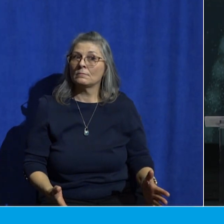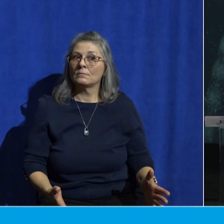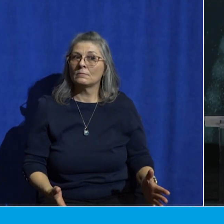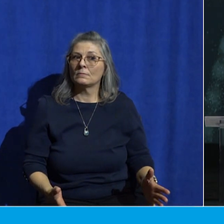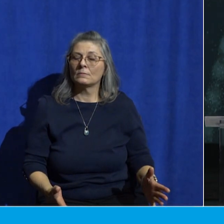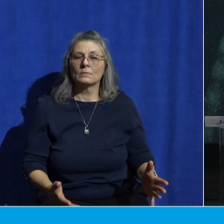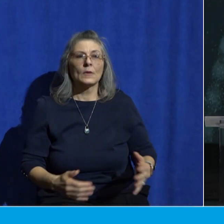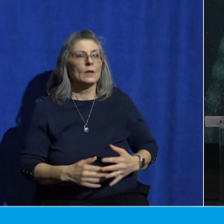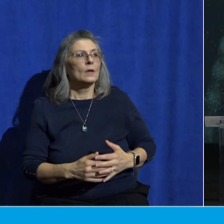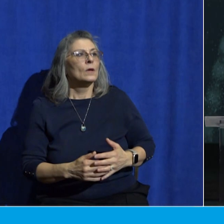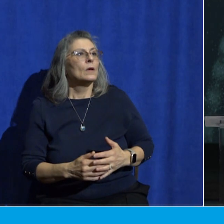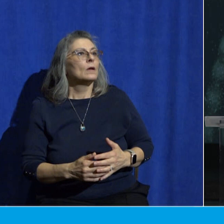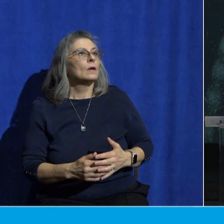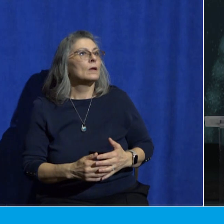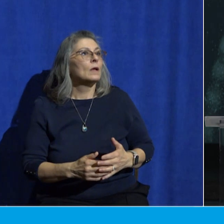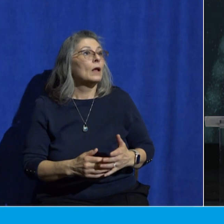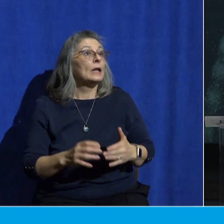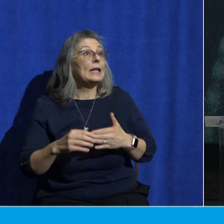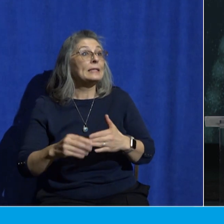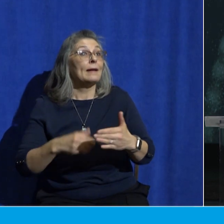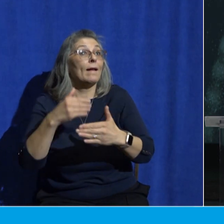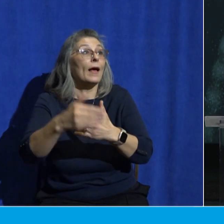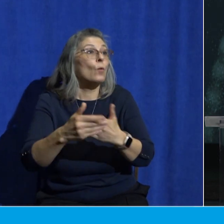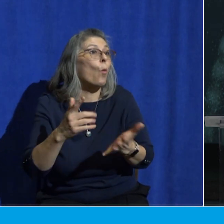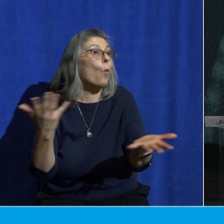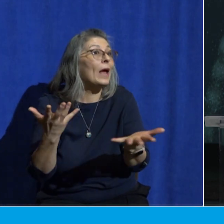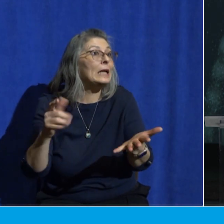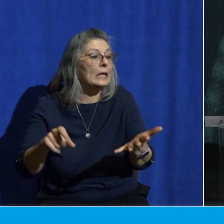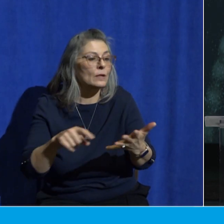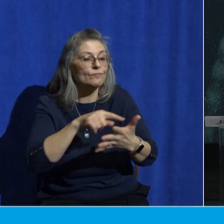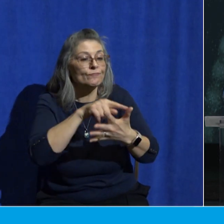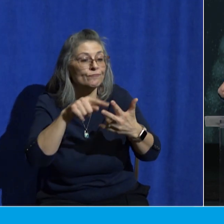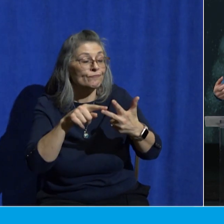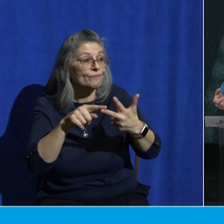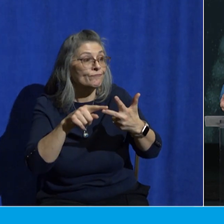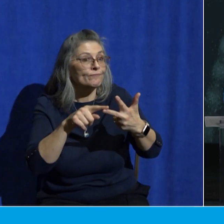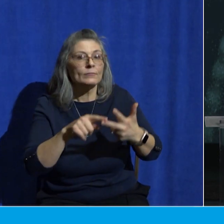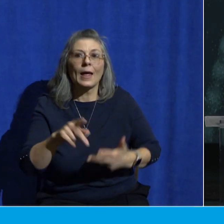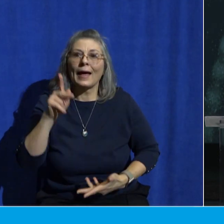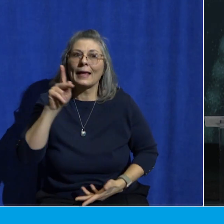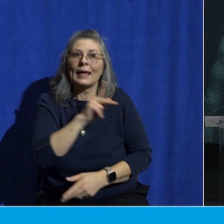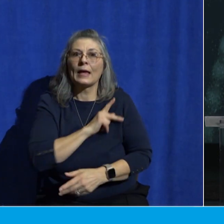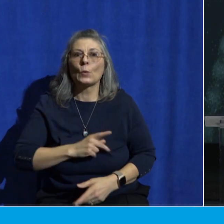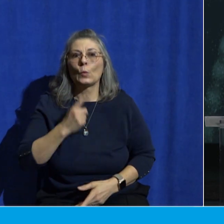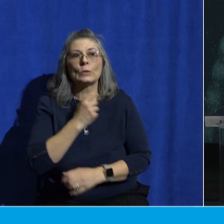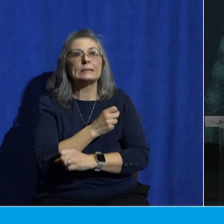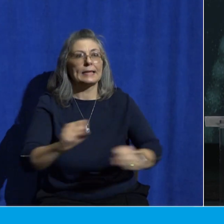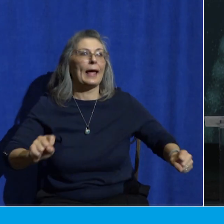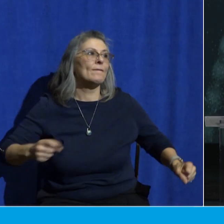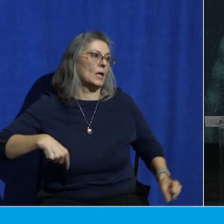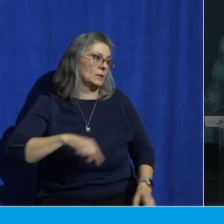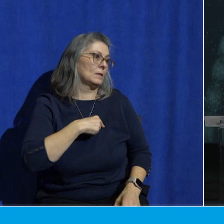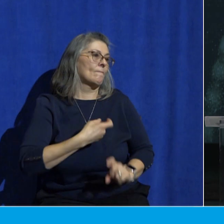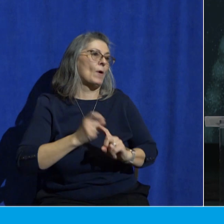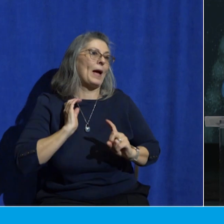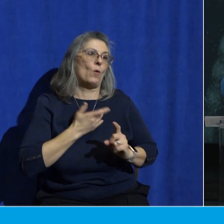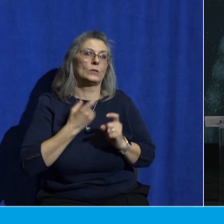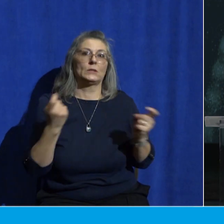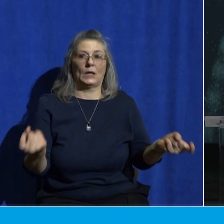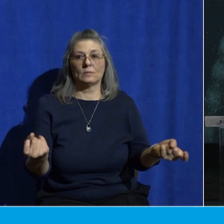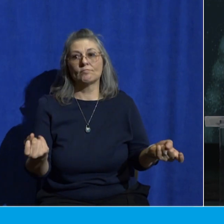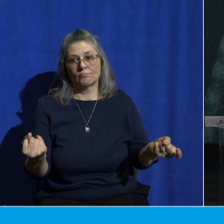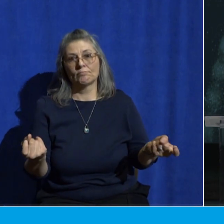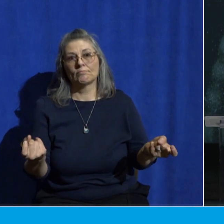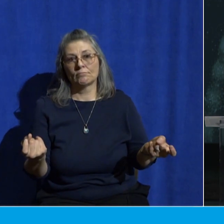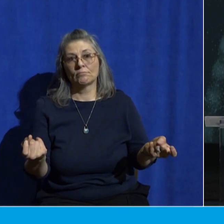ultimate picture of what we need. We need a king who can save us from our sin. Which